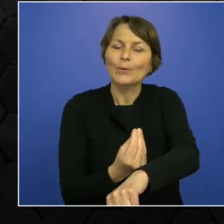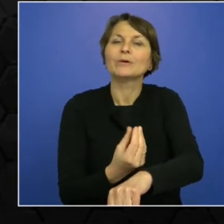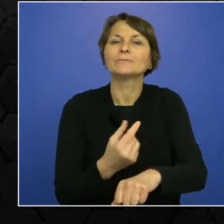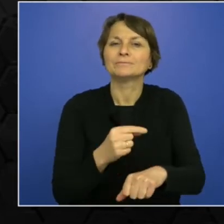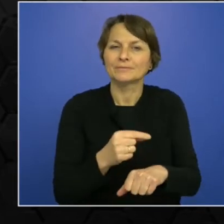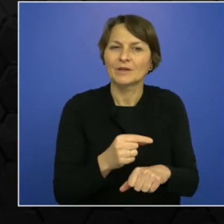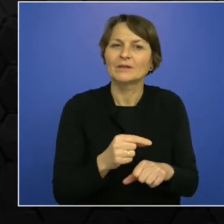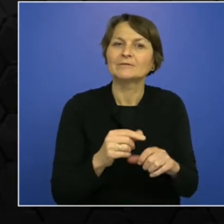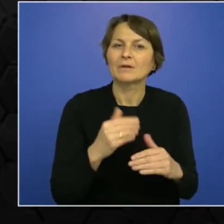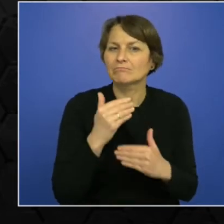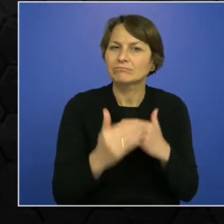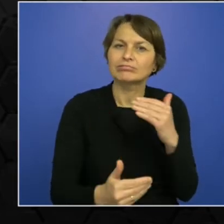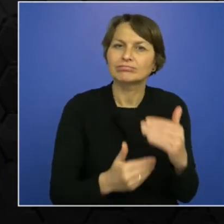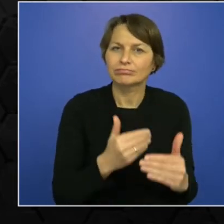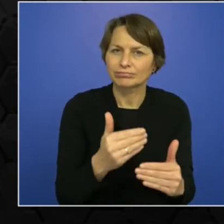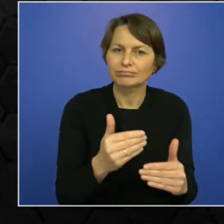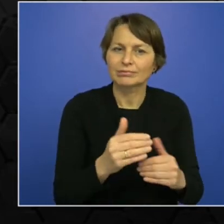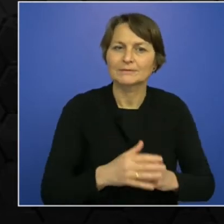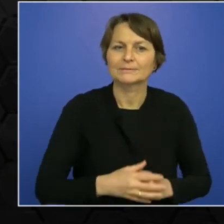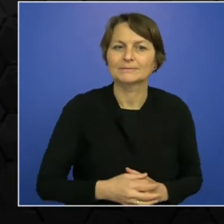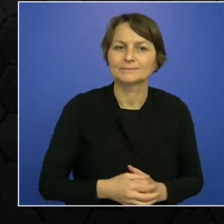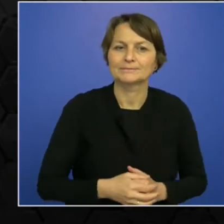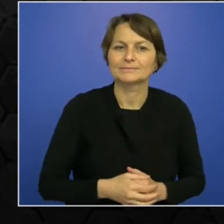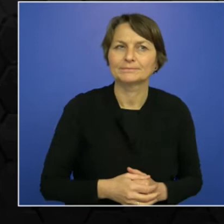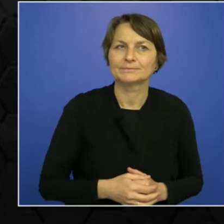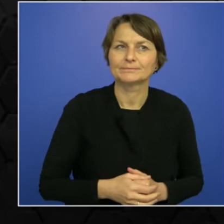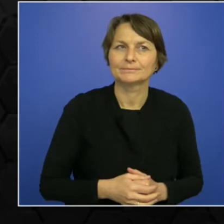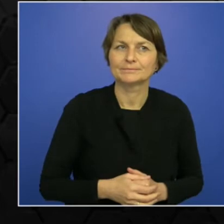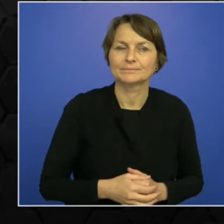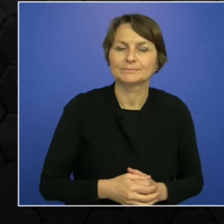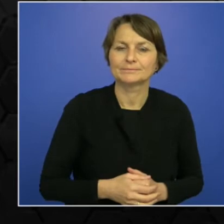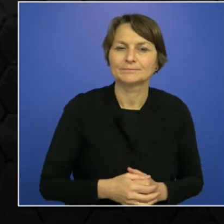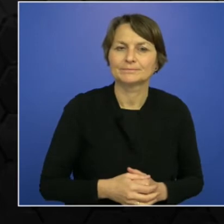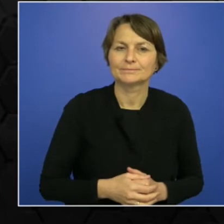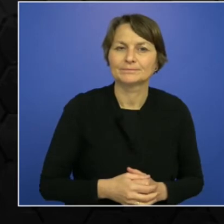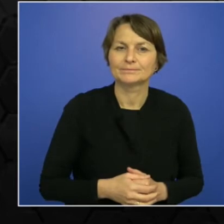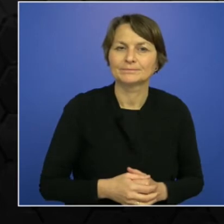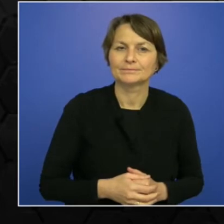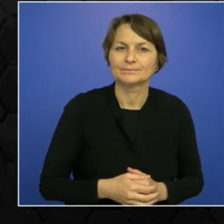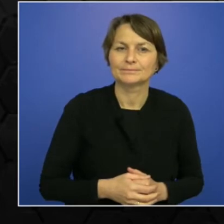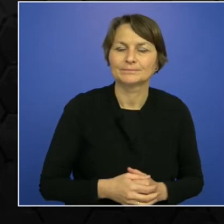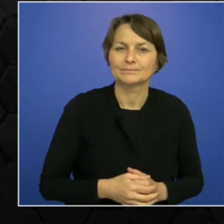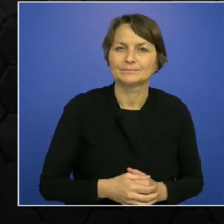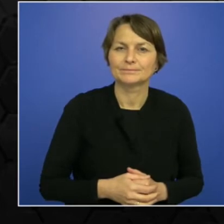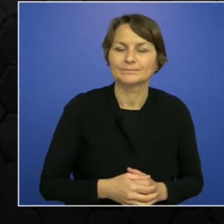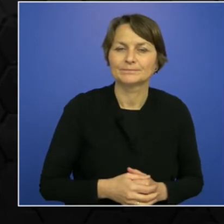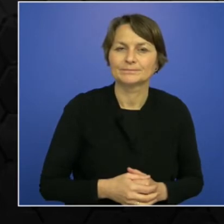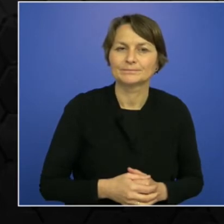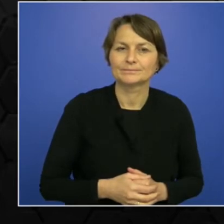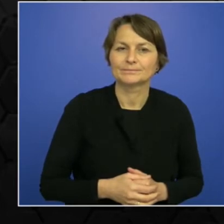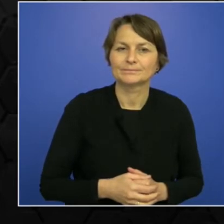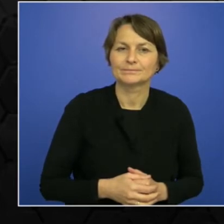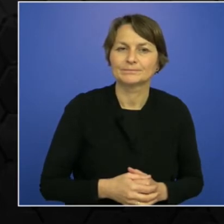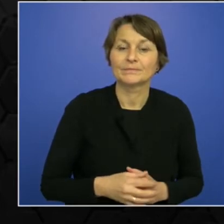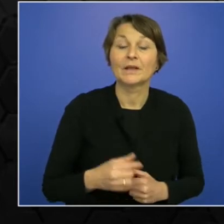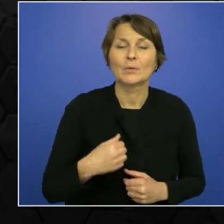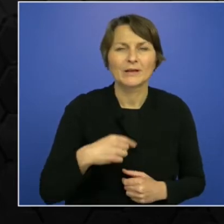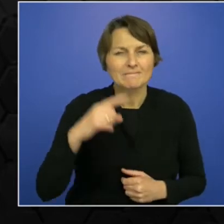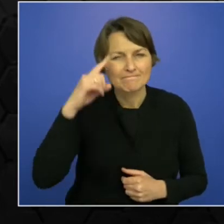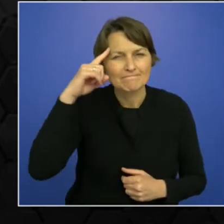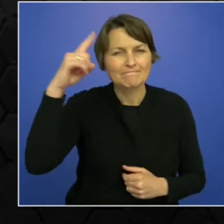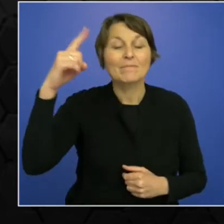put the sensor on your wrist. We had come up with a program, or we had built a